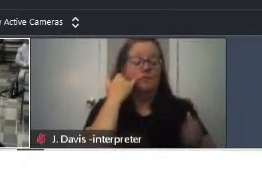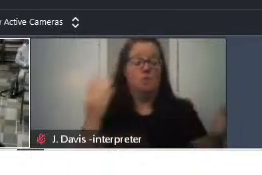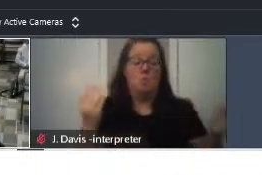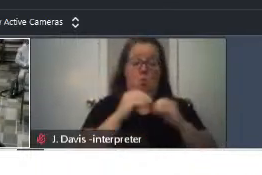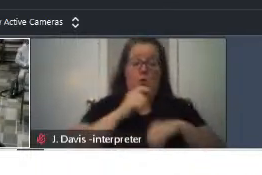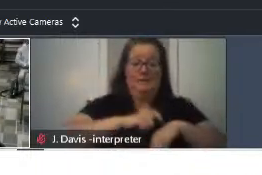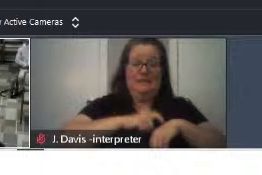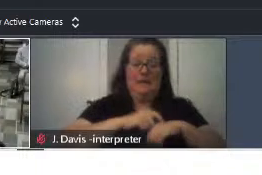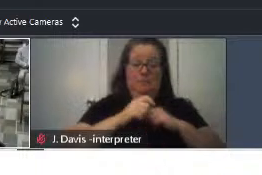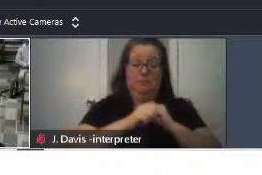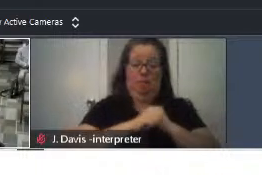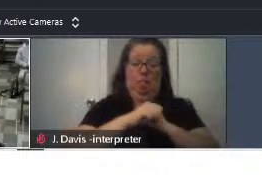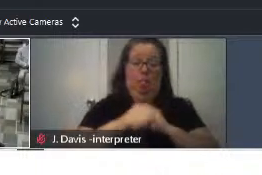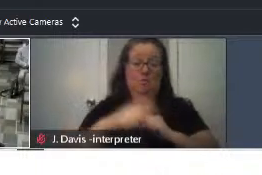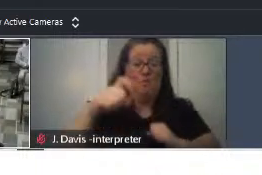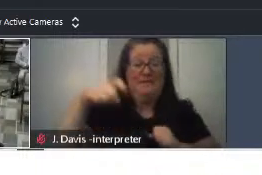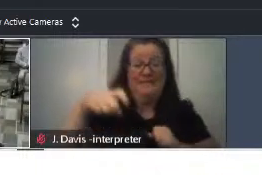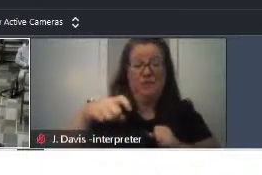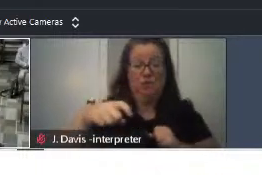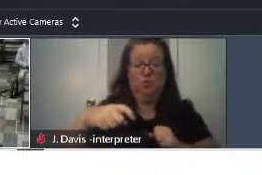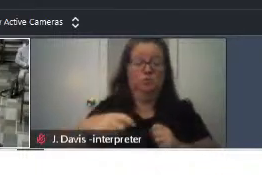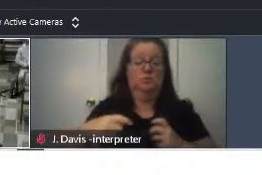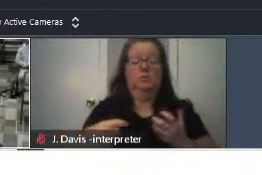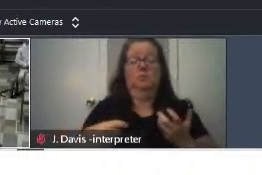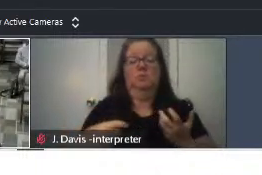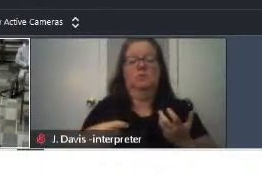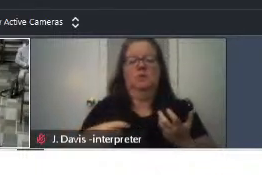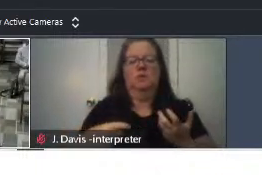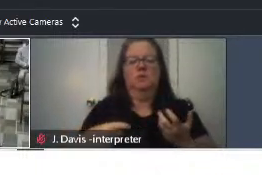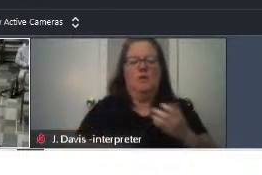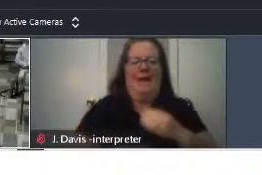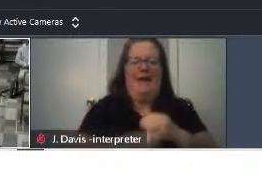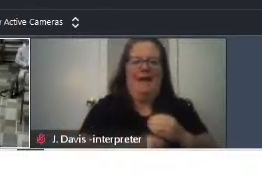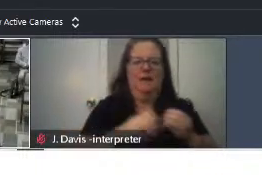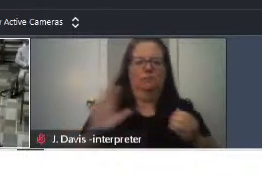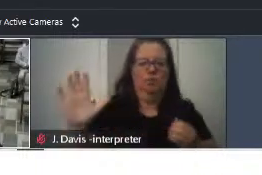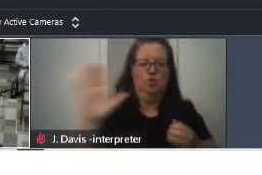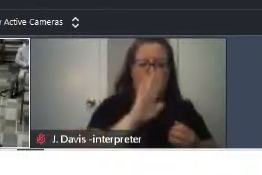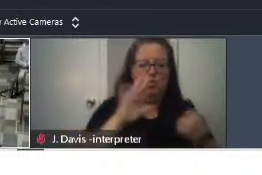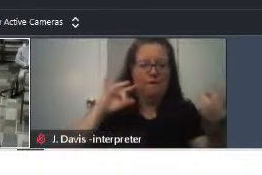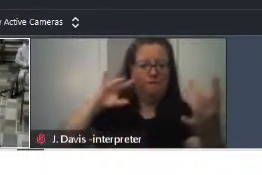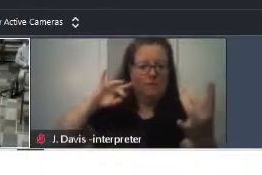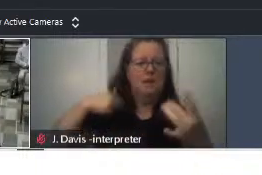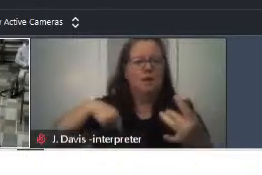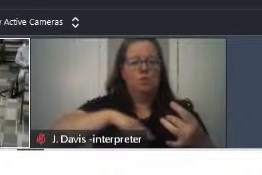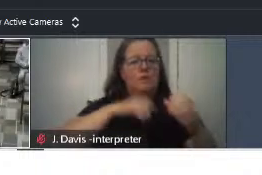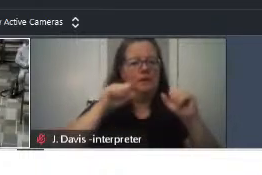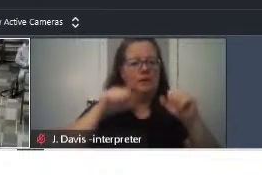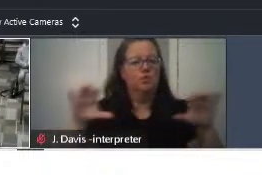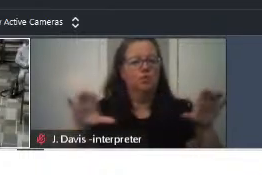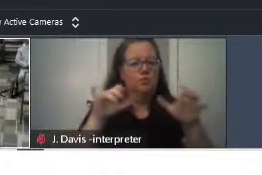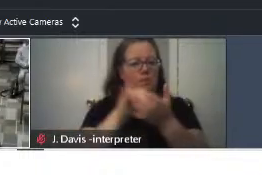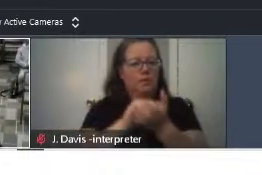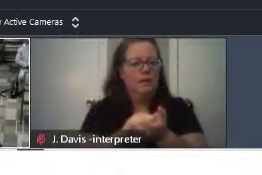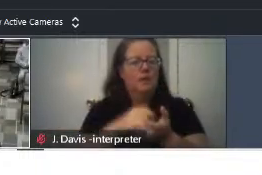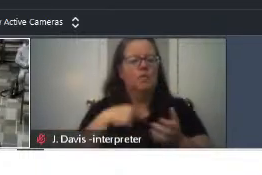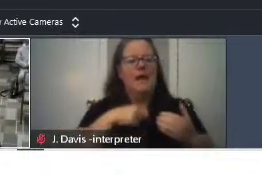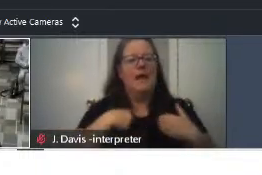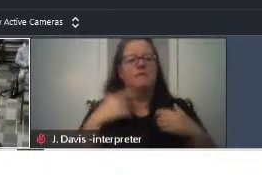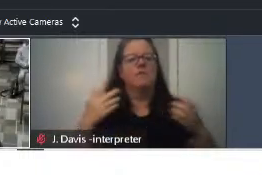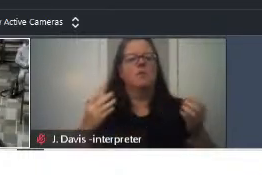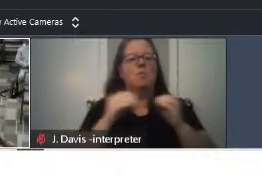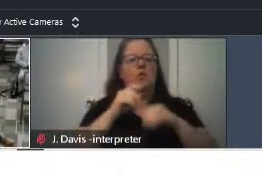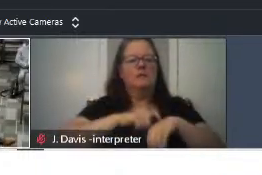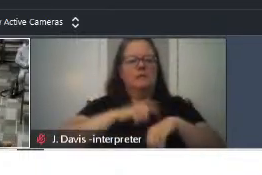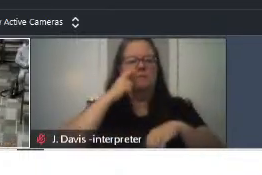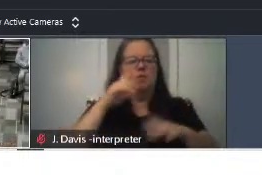needed on the front end to work in any feedback, we've got a couple of meetings on the back end that we can work